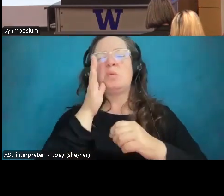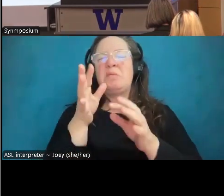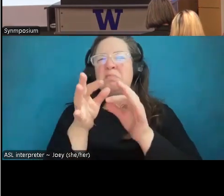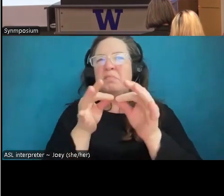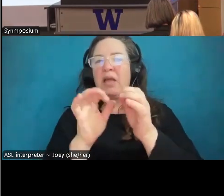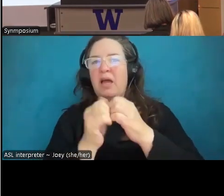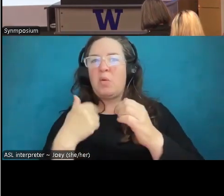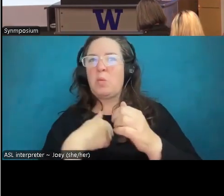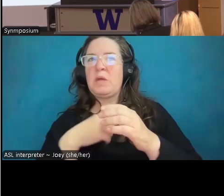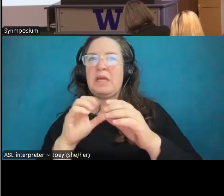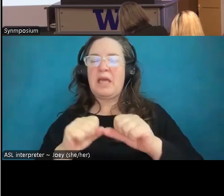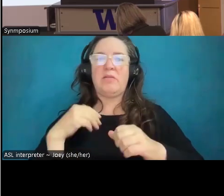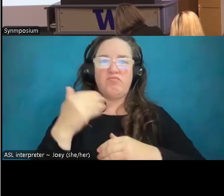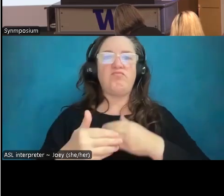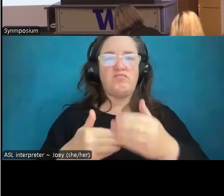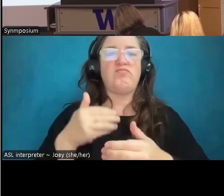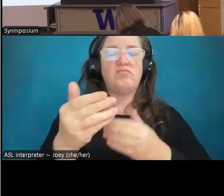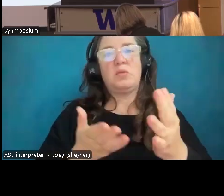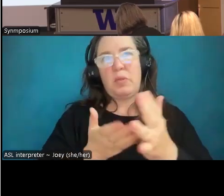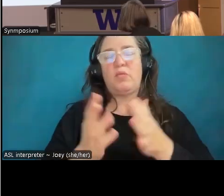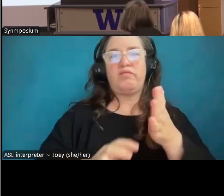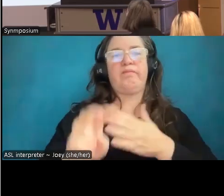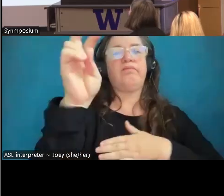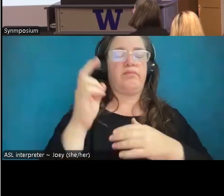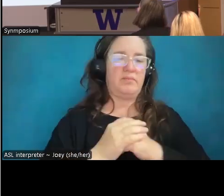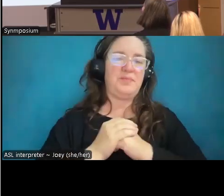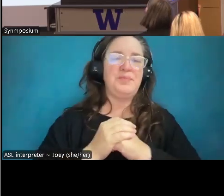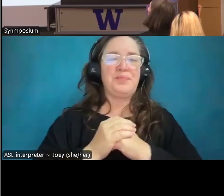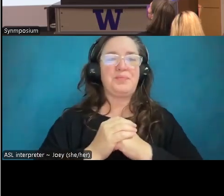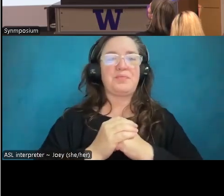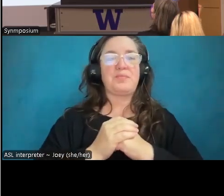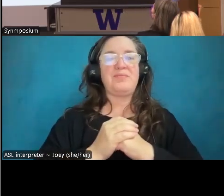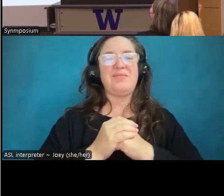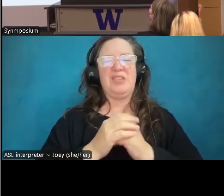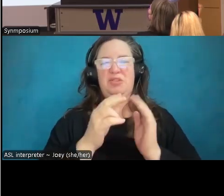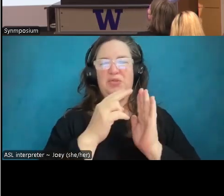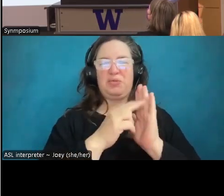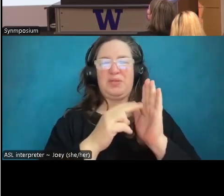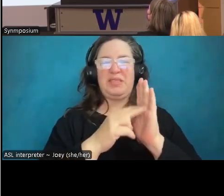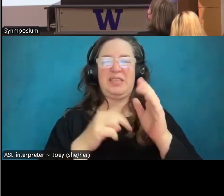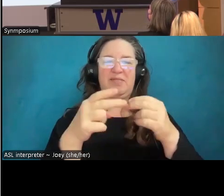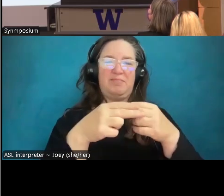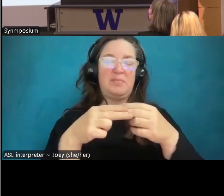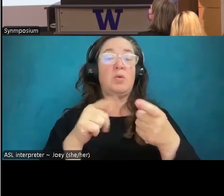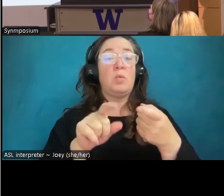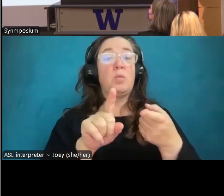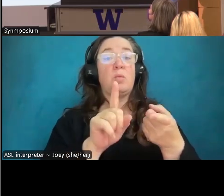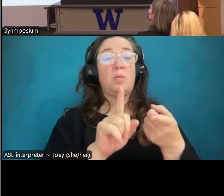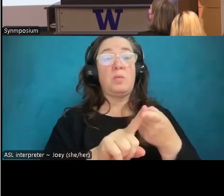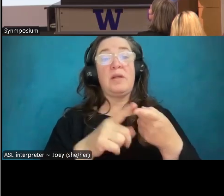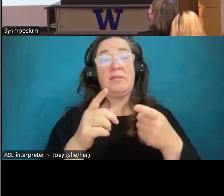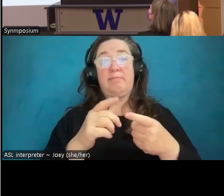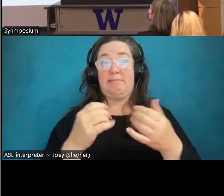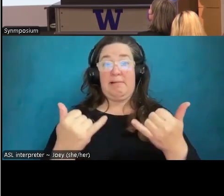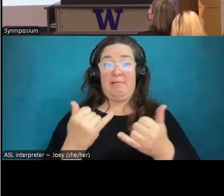In an age when medicine is based on evidence, what can be done for people who live at the edge of medical knowledge?